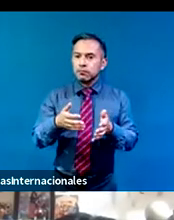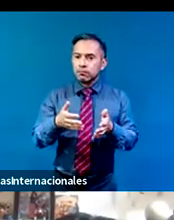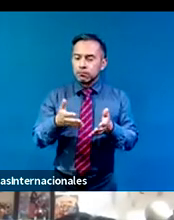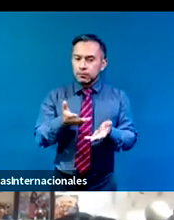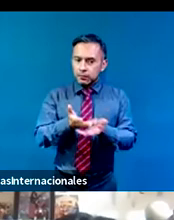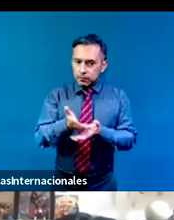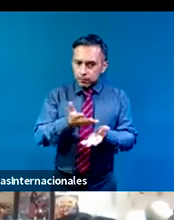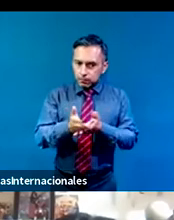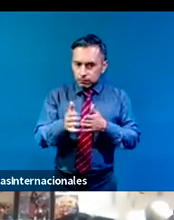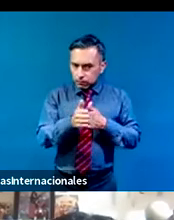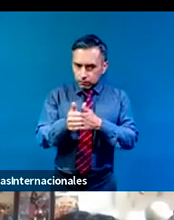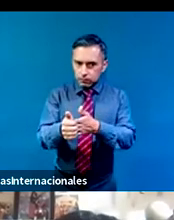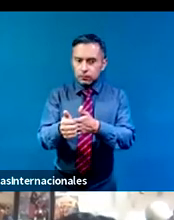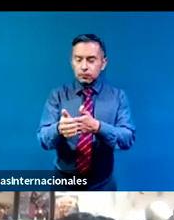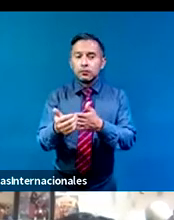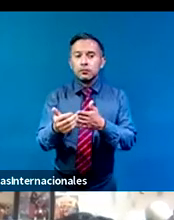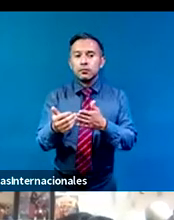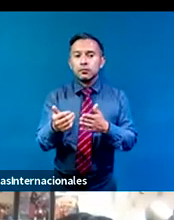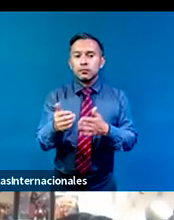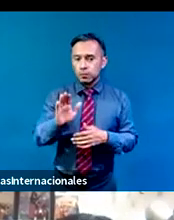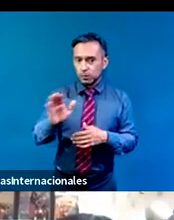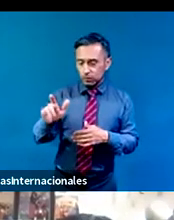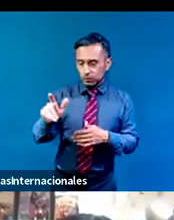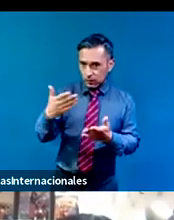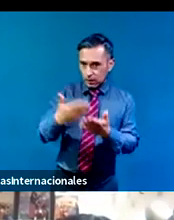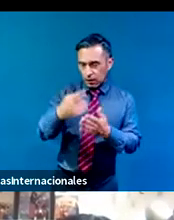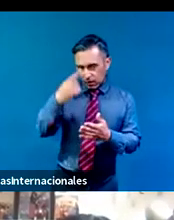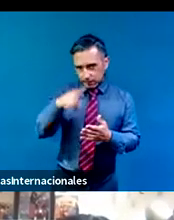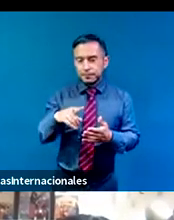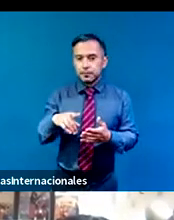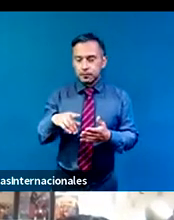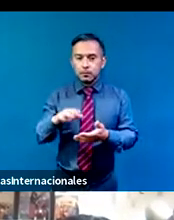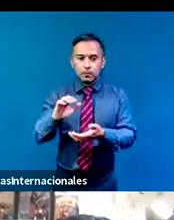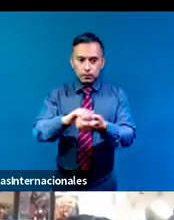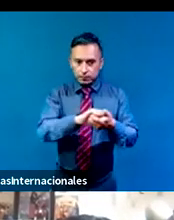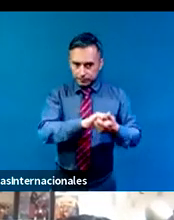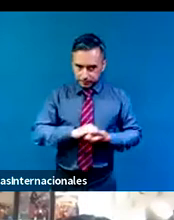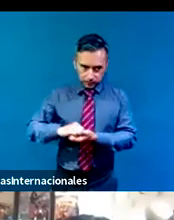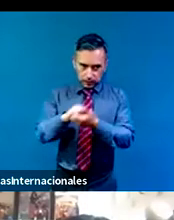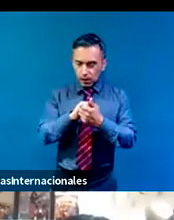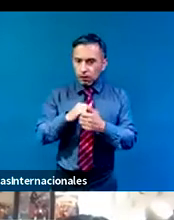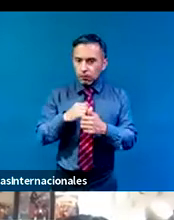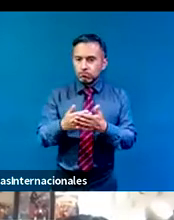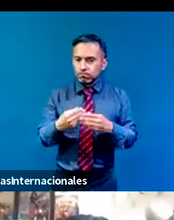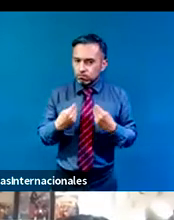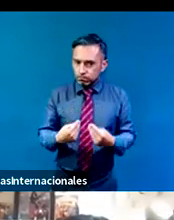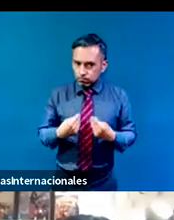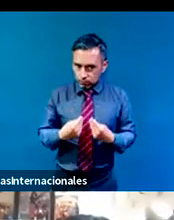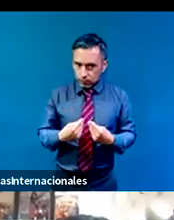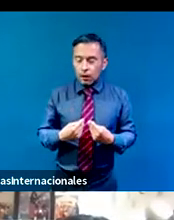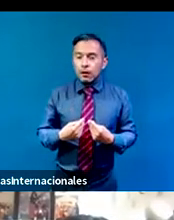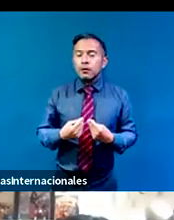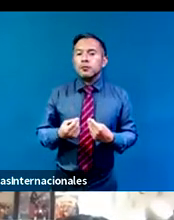as well as eventually when you have a clear commitment to make, where you can register that commitment so that